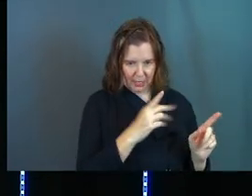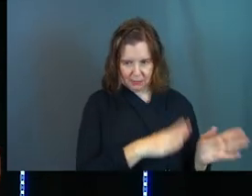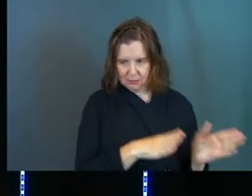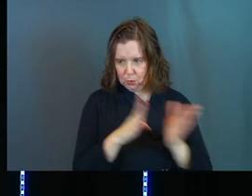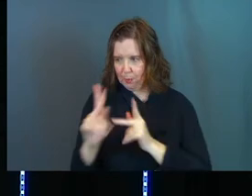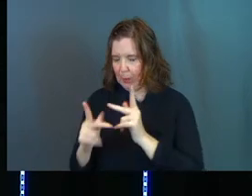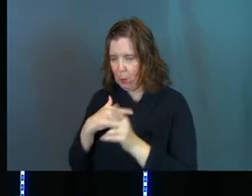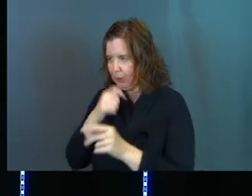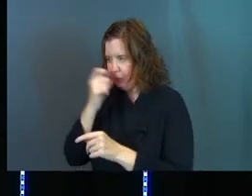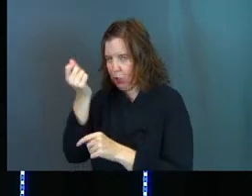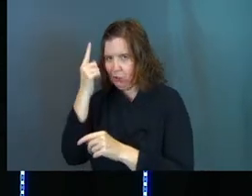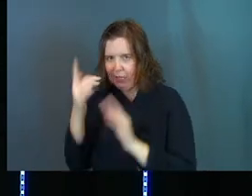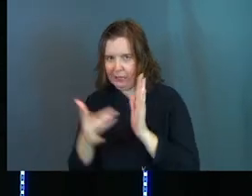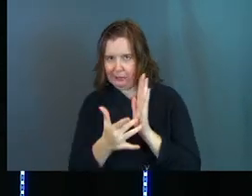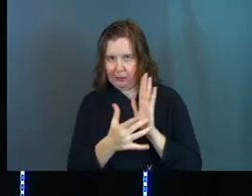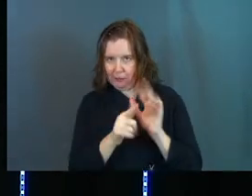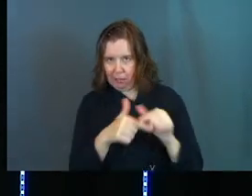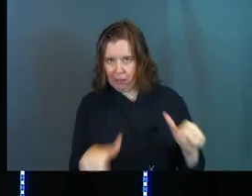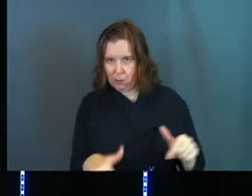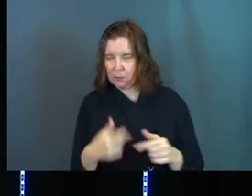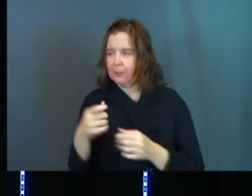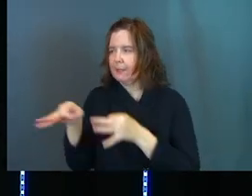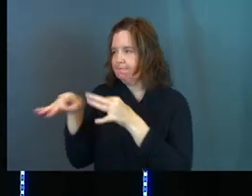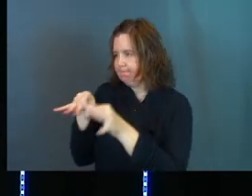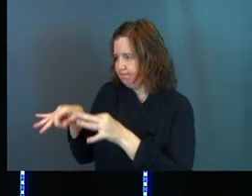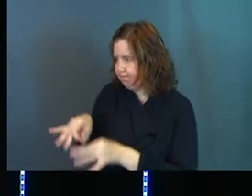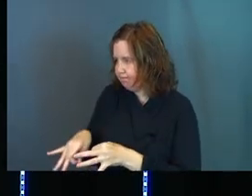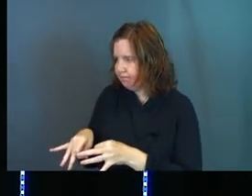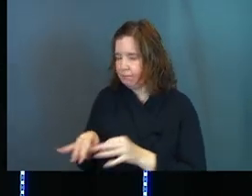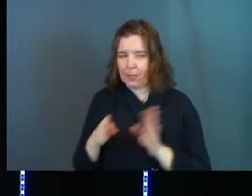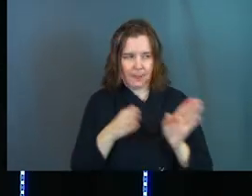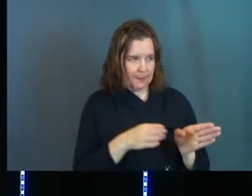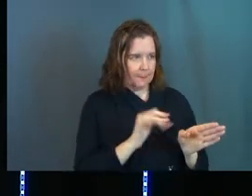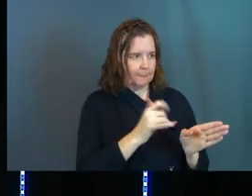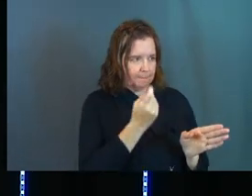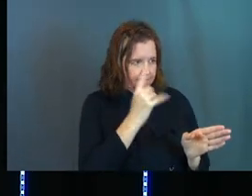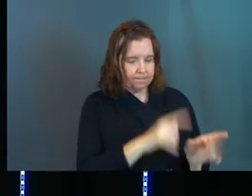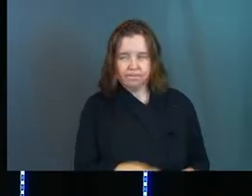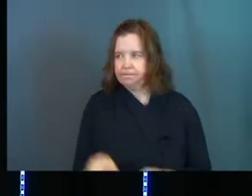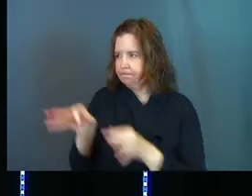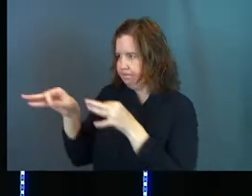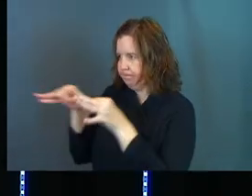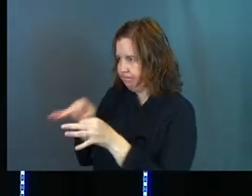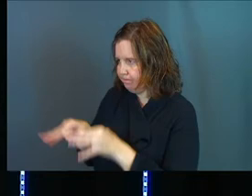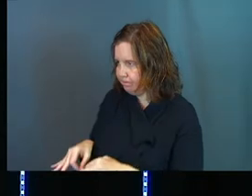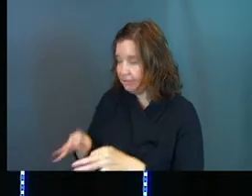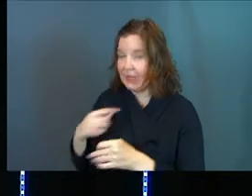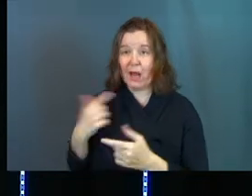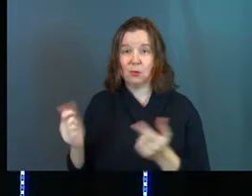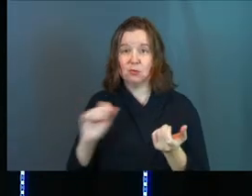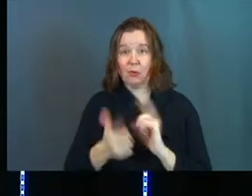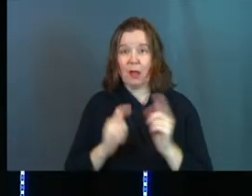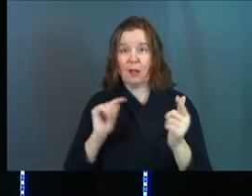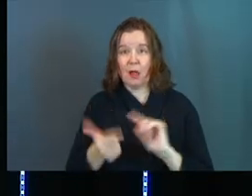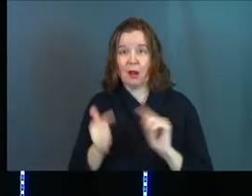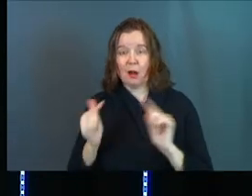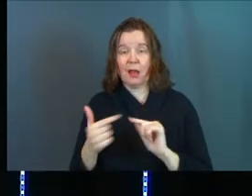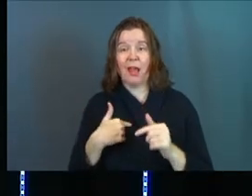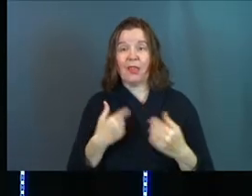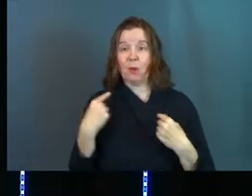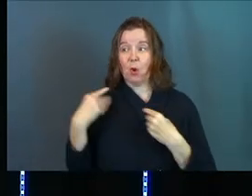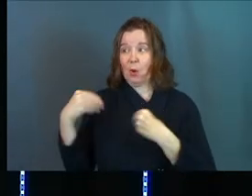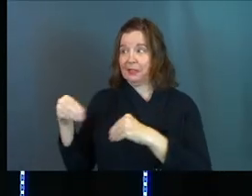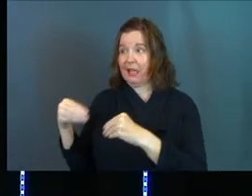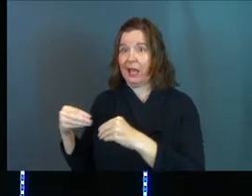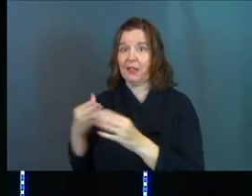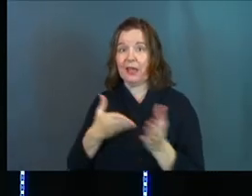to the non-tech nerd people. And I was constantly translating. And they would go on sales